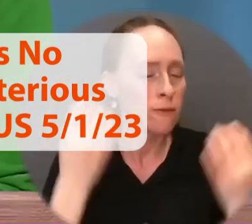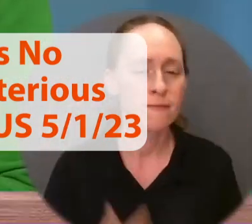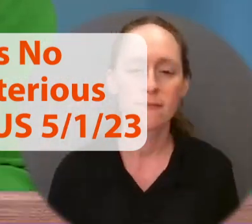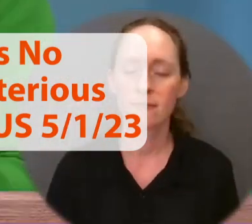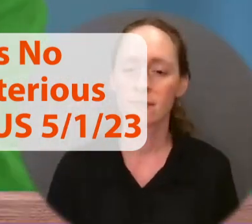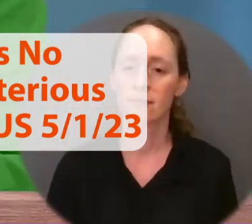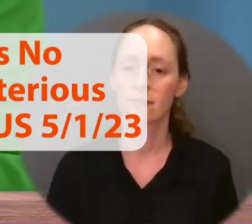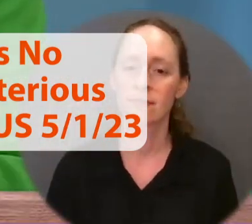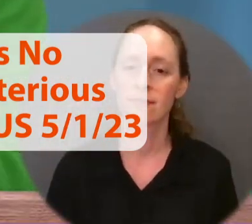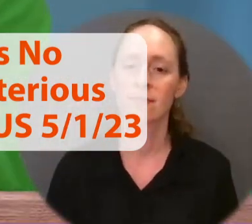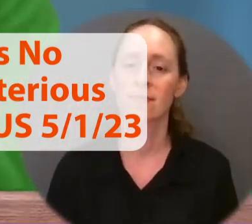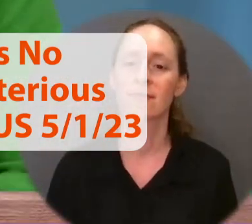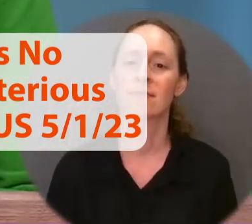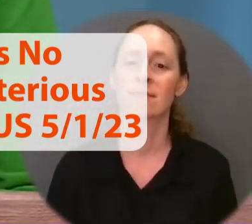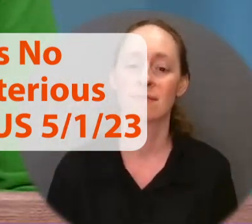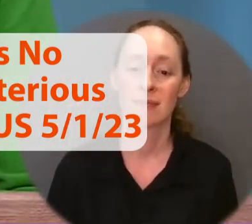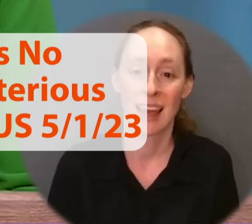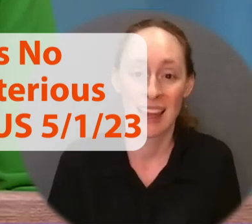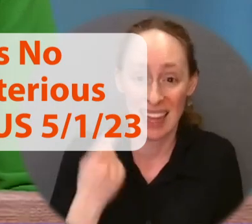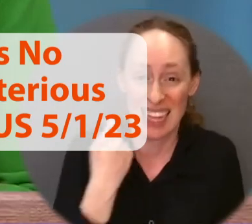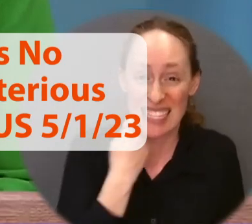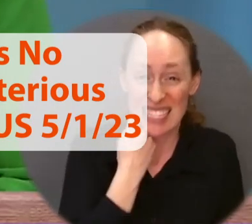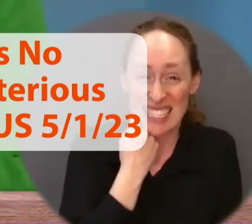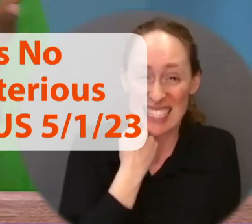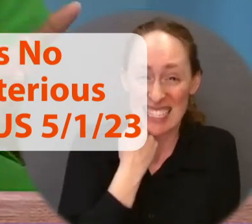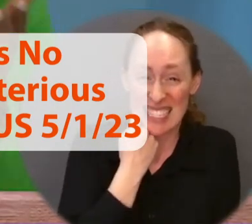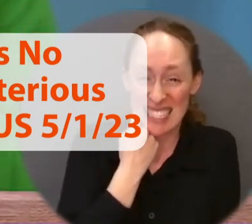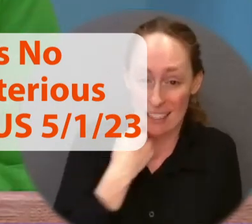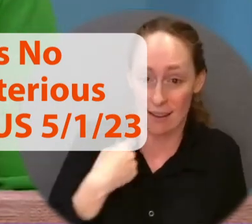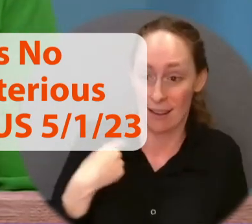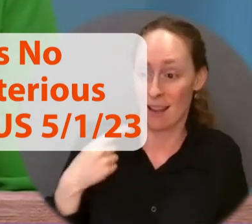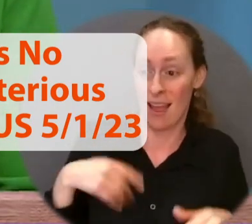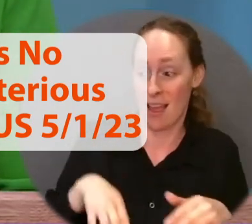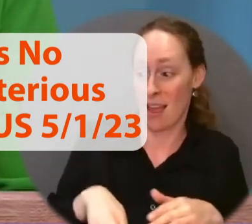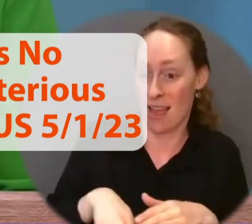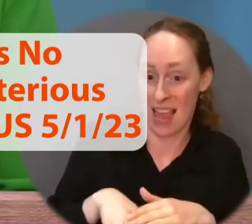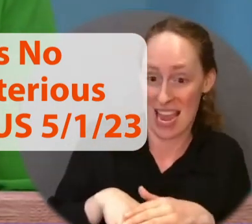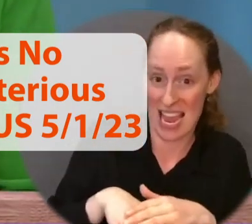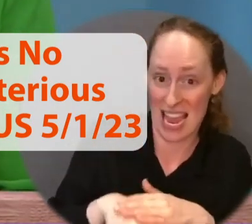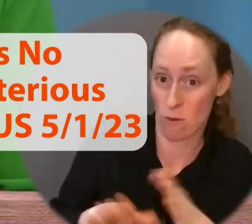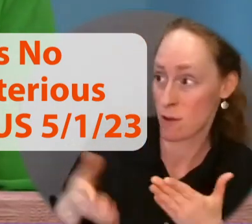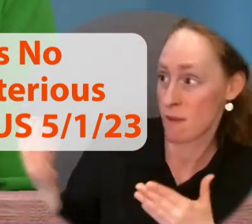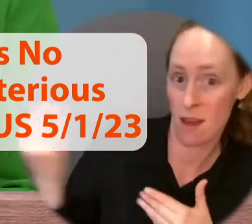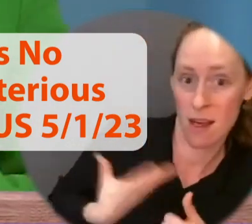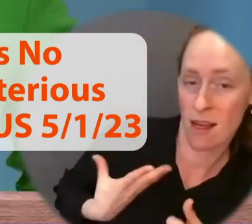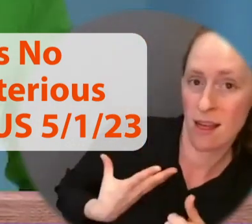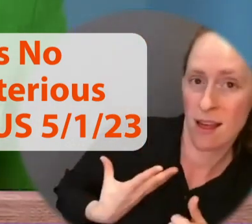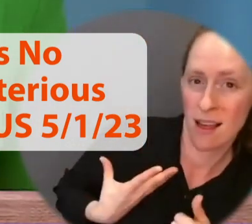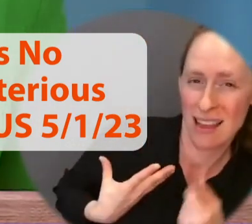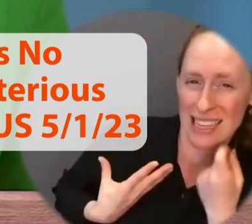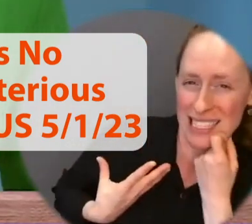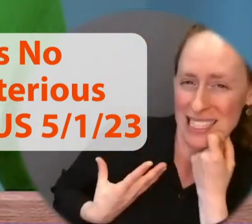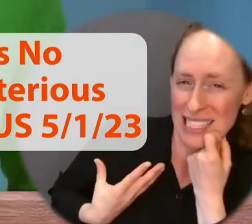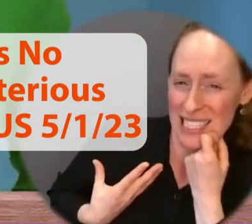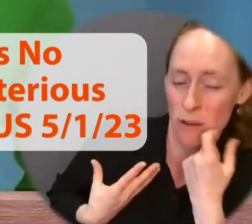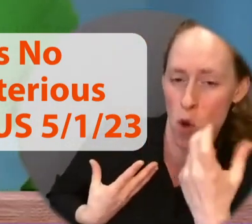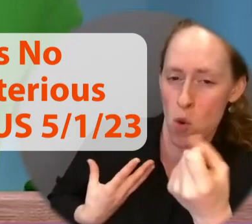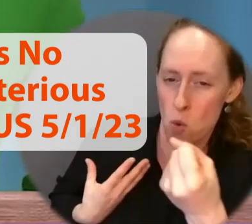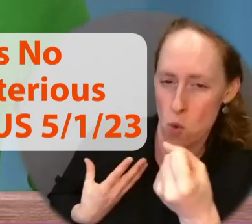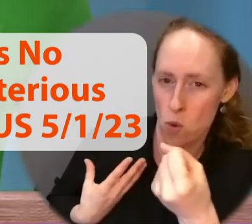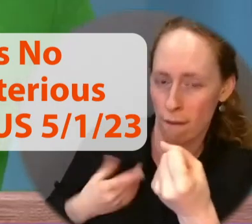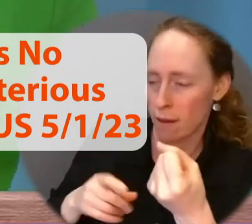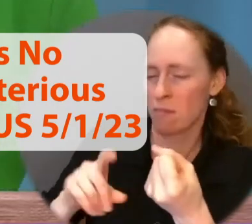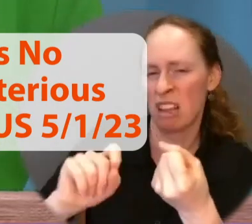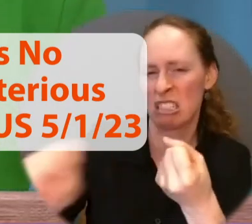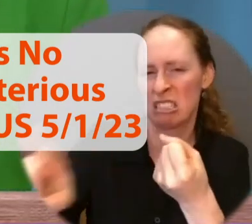as I was coming out to the podium. So what I would say is I would refer you to Department of Defense on this particular question. Go ahead. Okay. Well, I was trying to